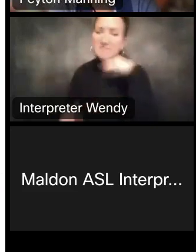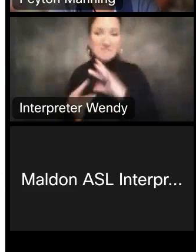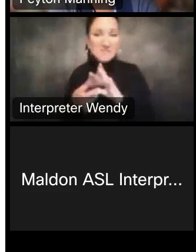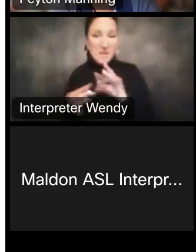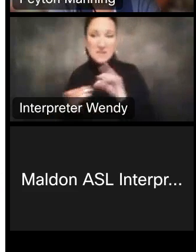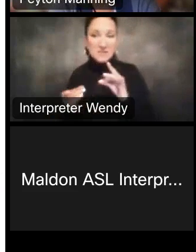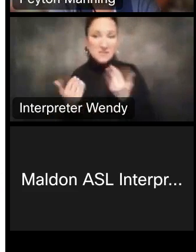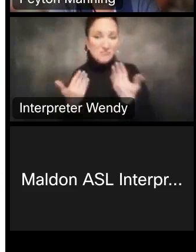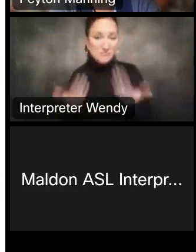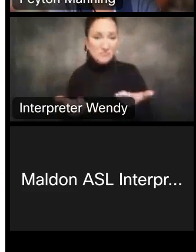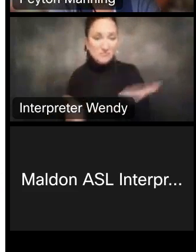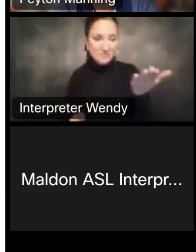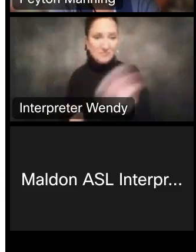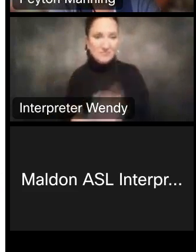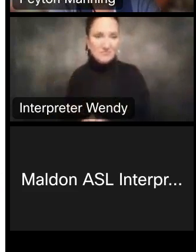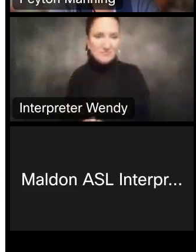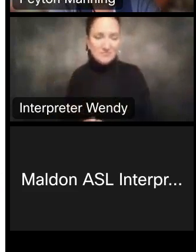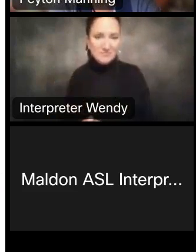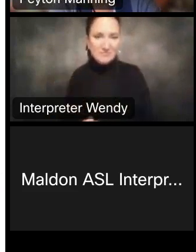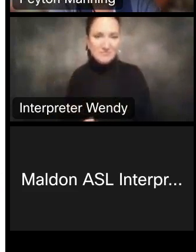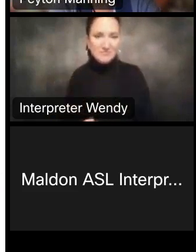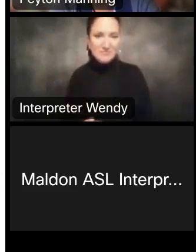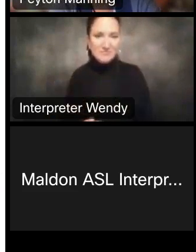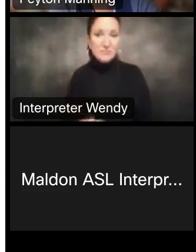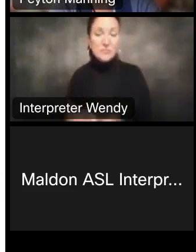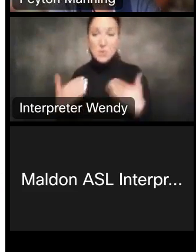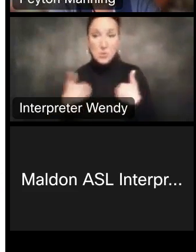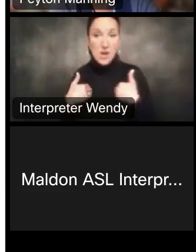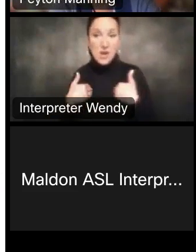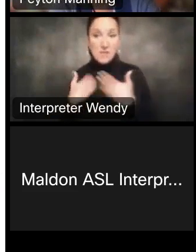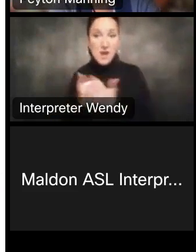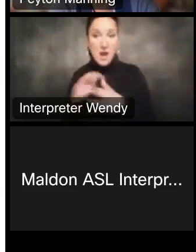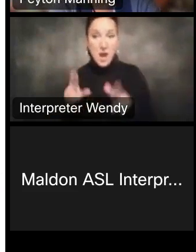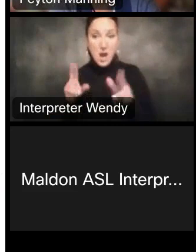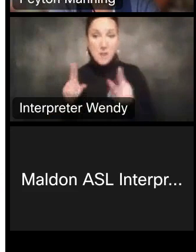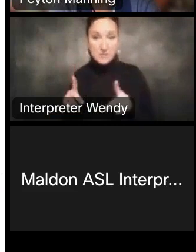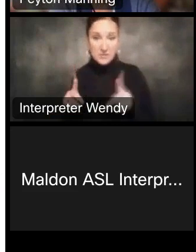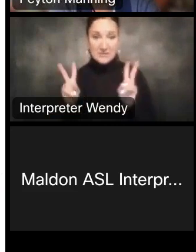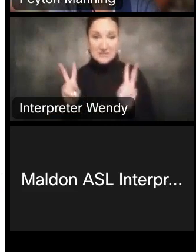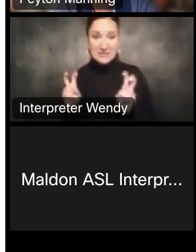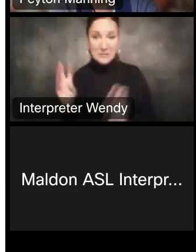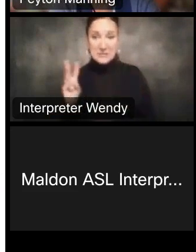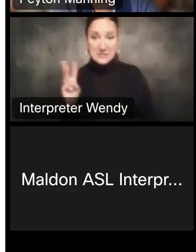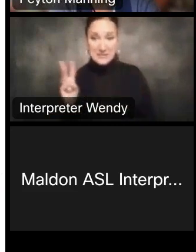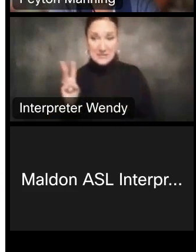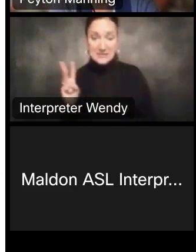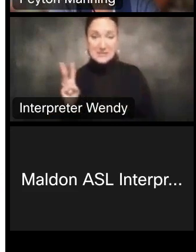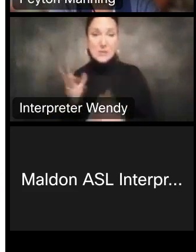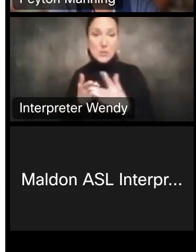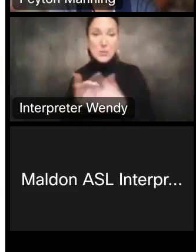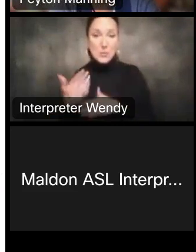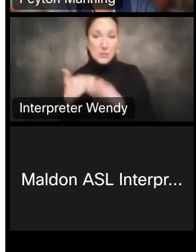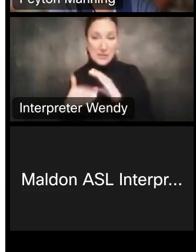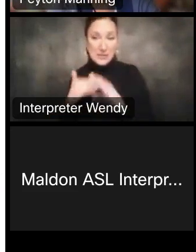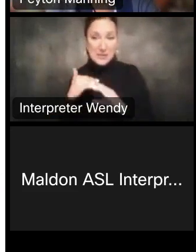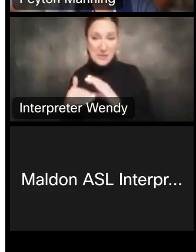comments to. And as Jamie mentioned before, you will have the opportunity to share comments on the Title VI form, as well as through the project email,